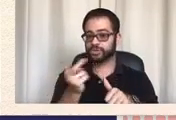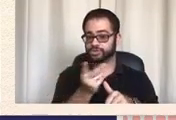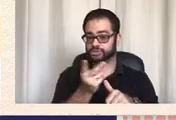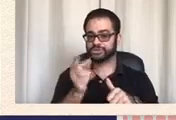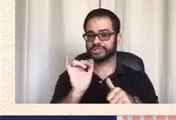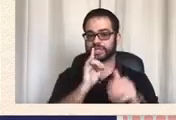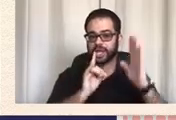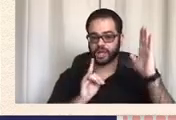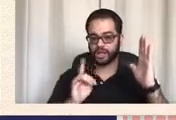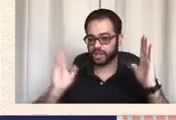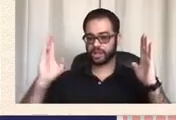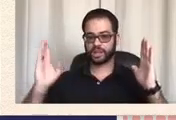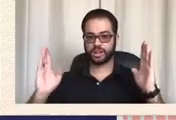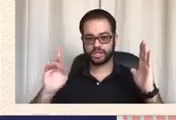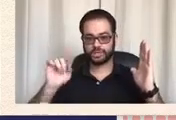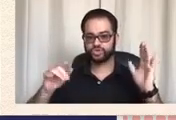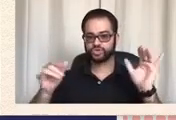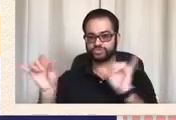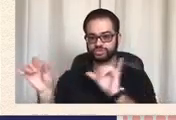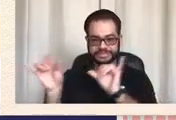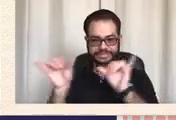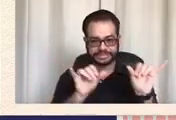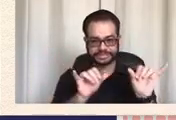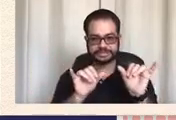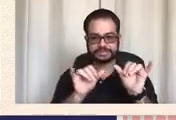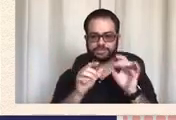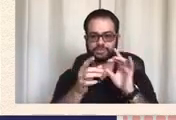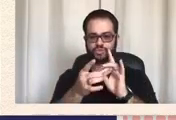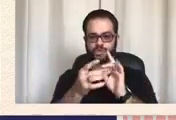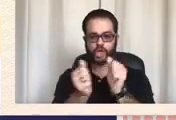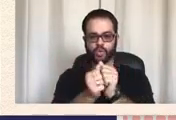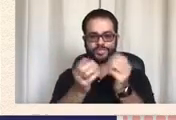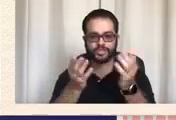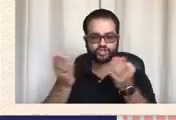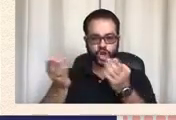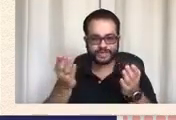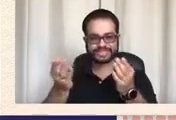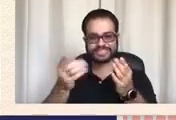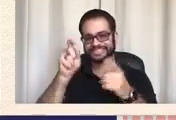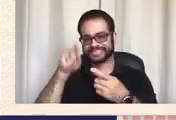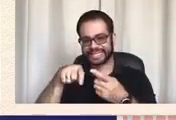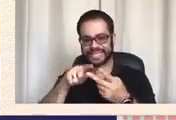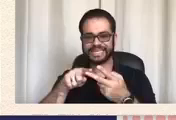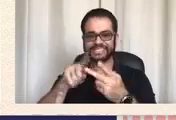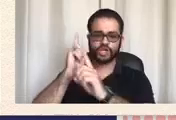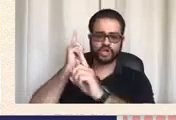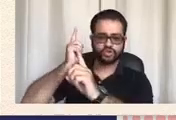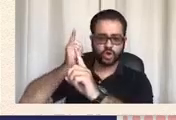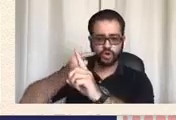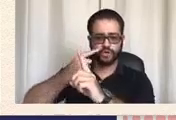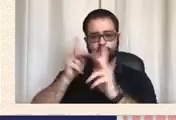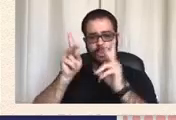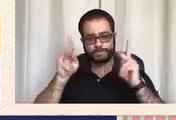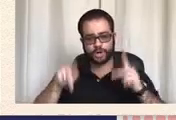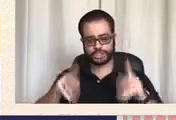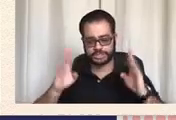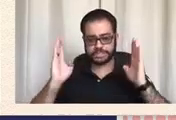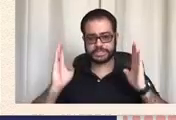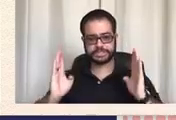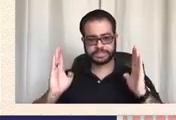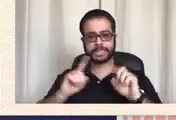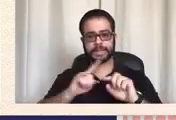kind of mirror each other in regards to the needs and the goals and the desires of that individual or the student with a